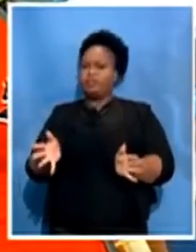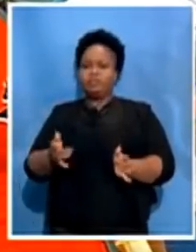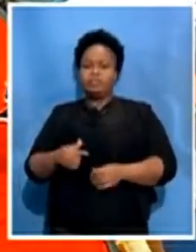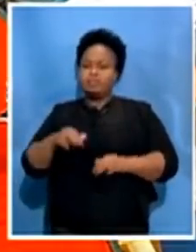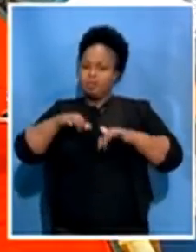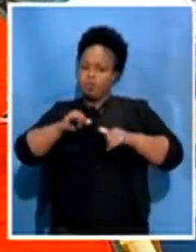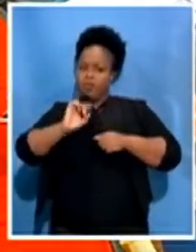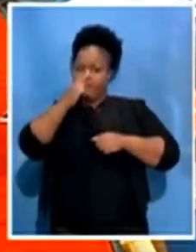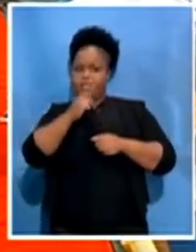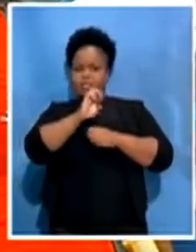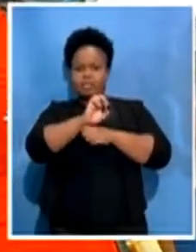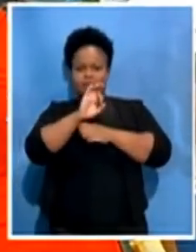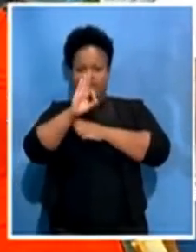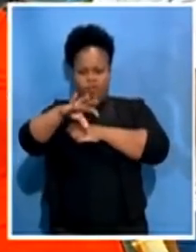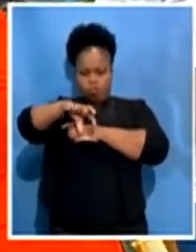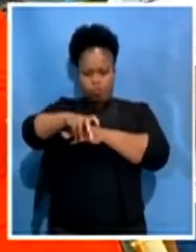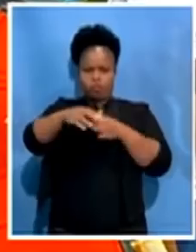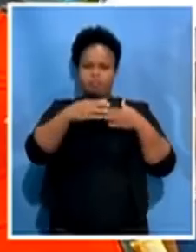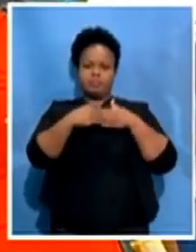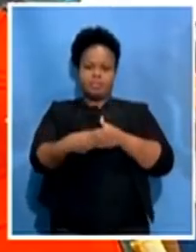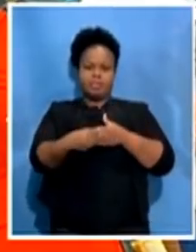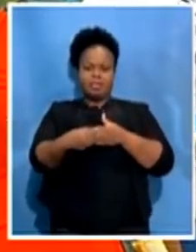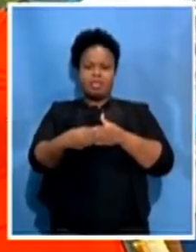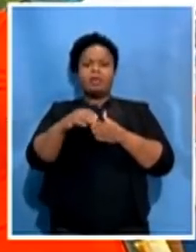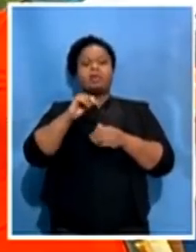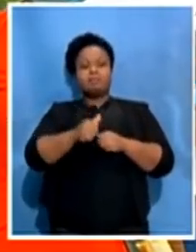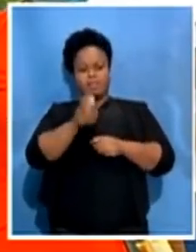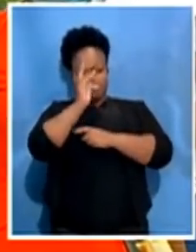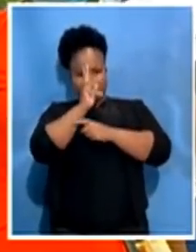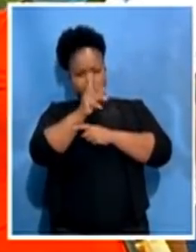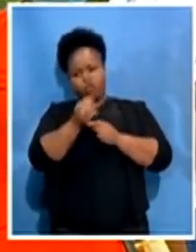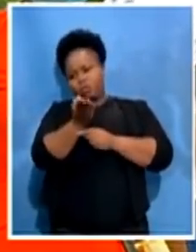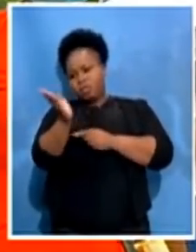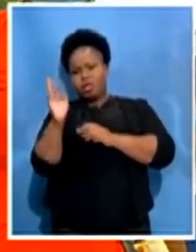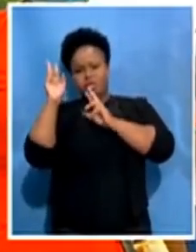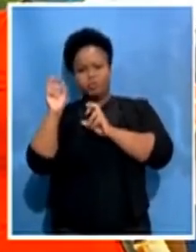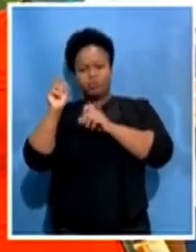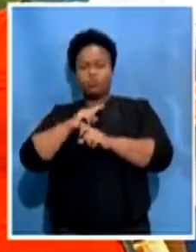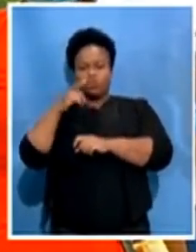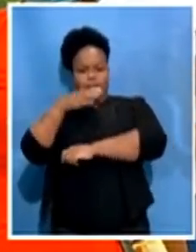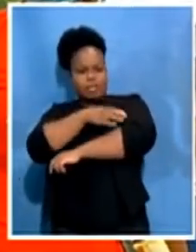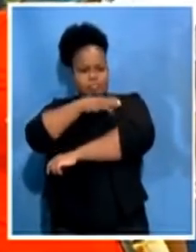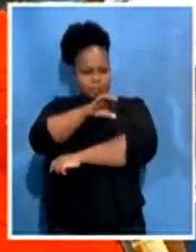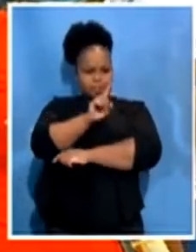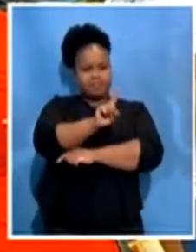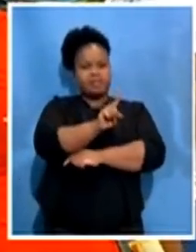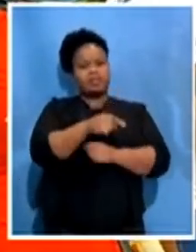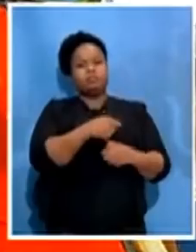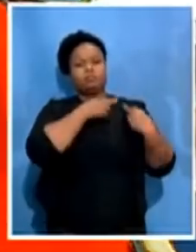leadership to speak on their issues, because they've mandated them to speak about their issues. So at this